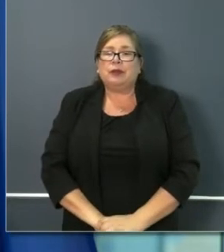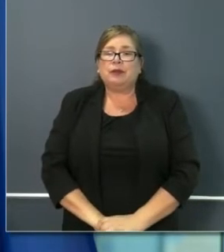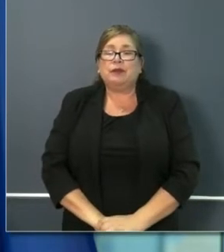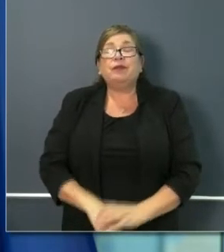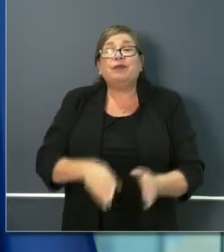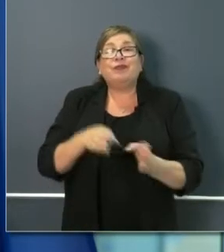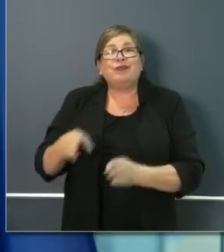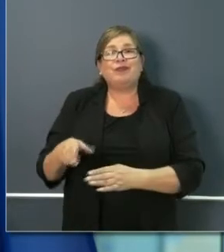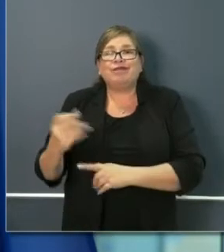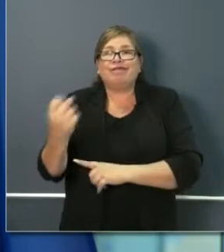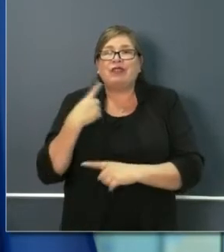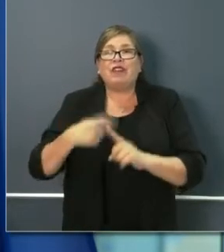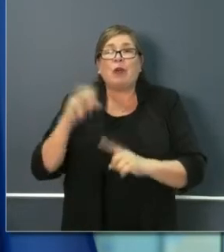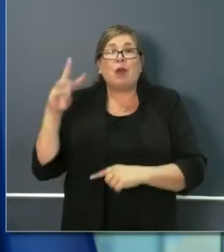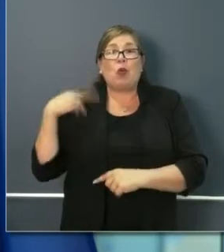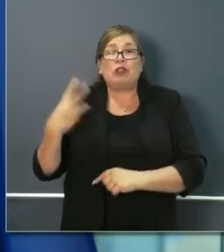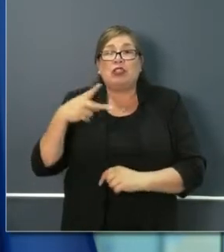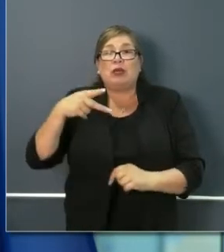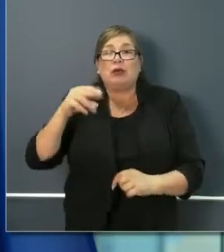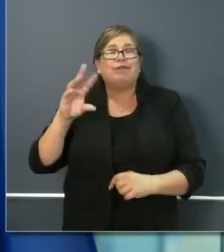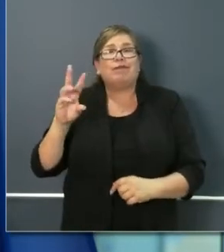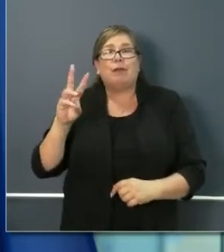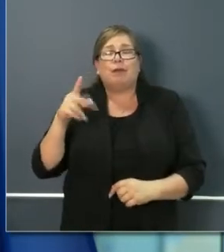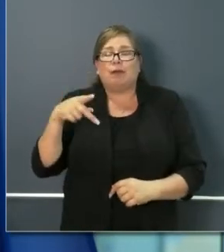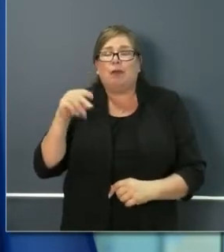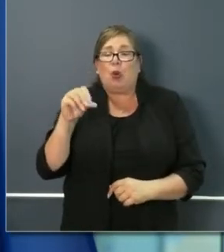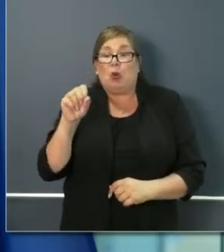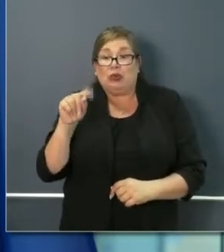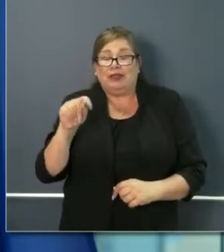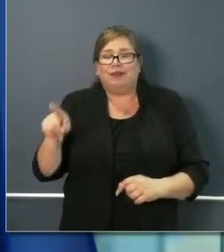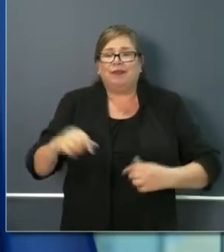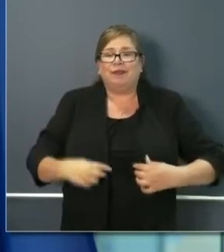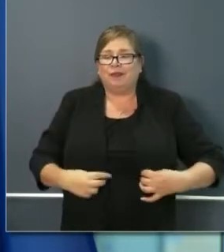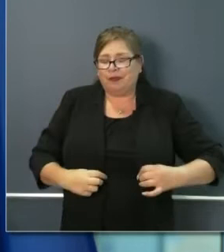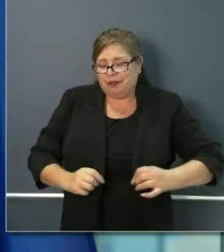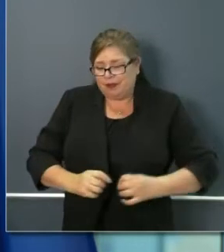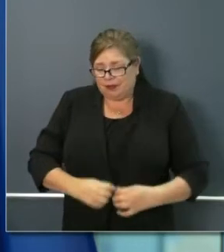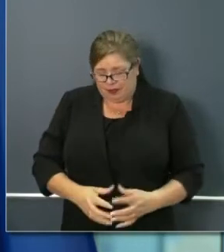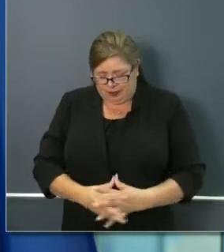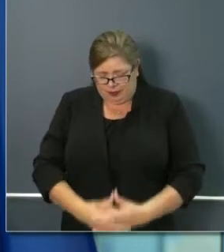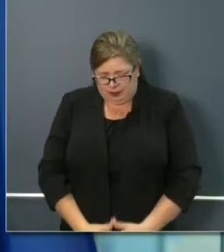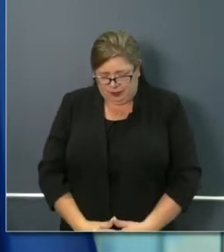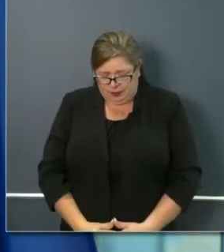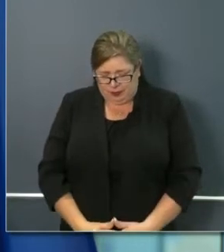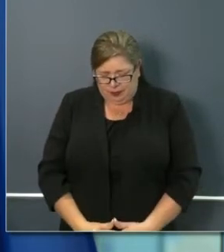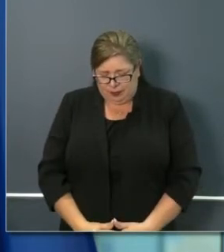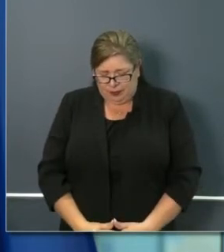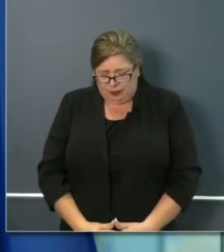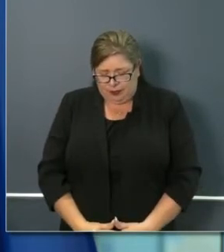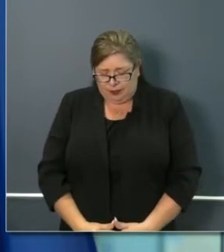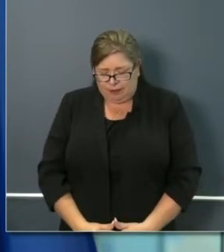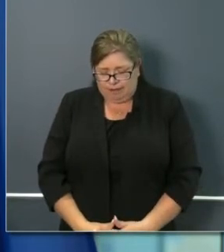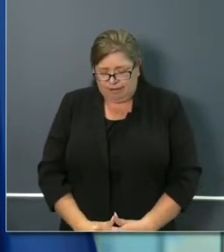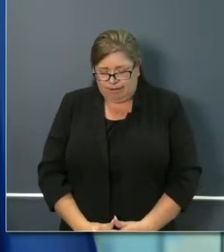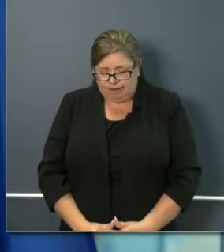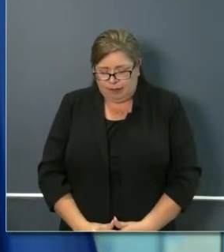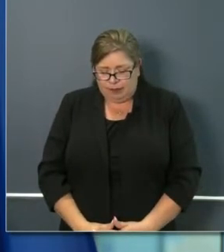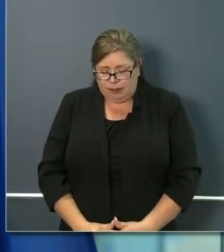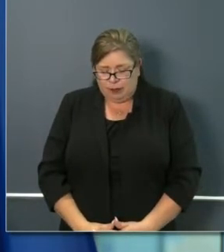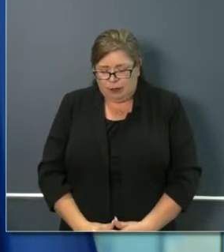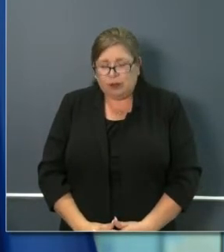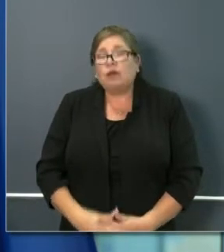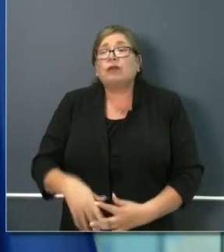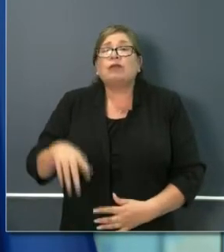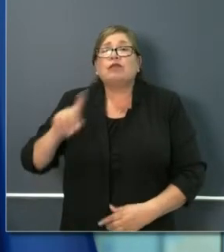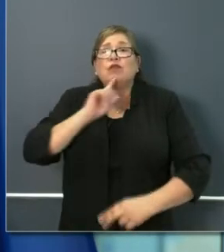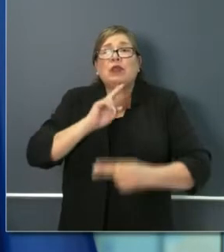Hi, Governor. Thanks for taking the question. Just sort of playing off what you were just talking about, the Bay Area in Northern California was the